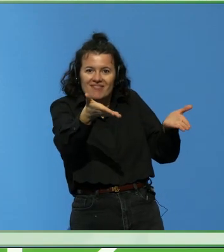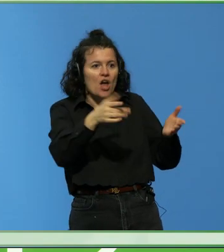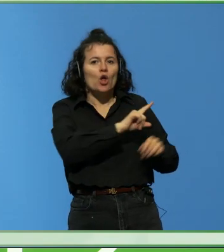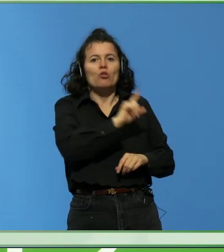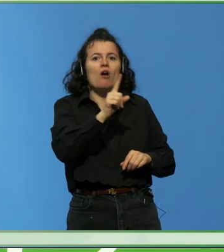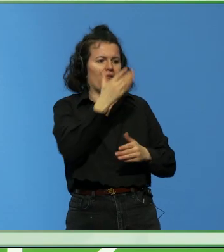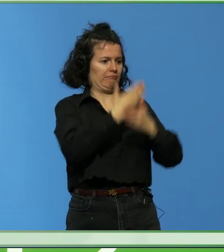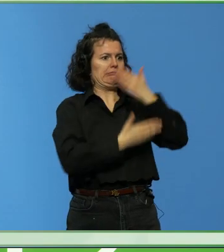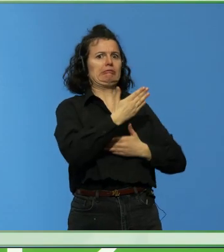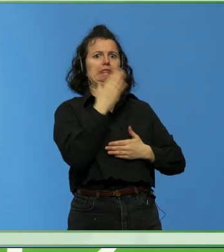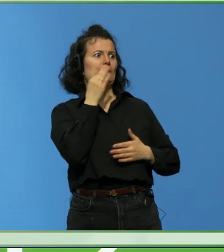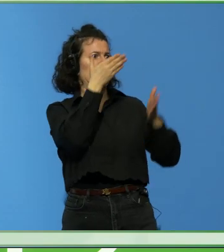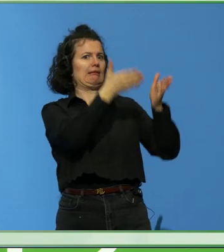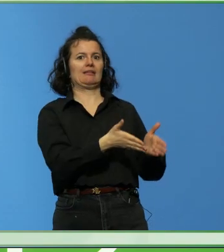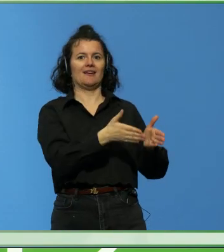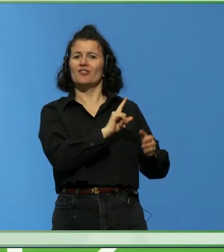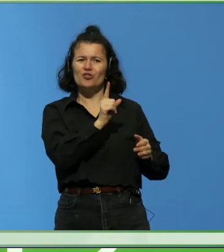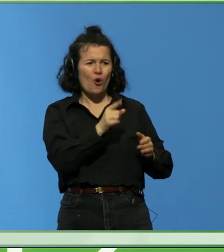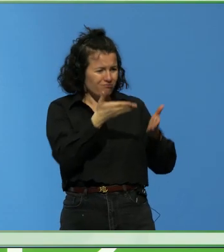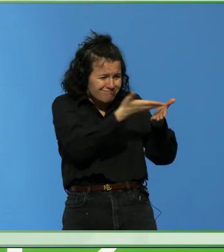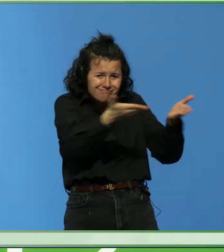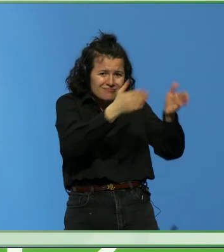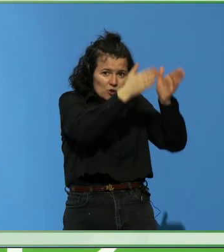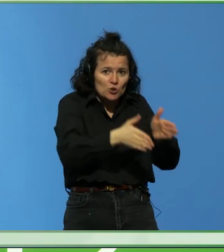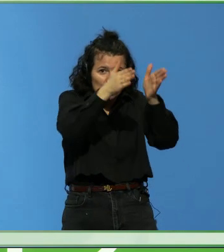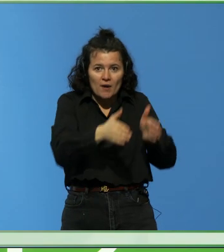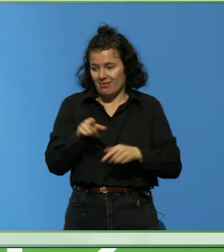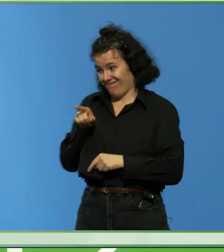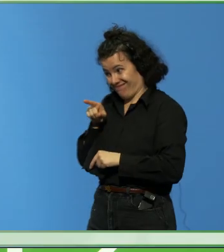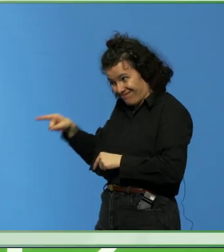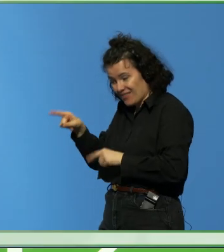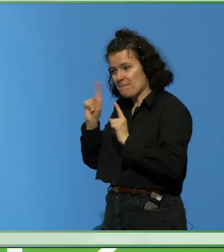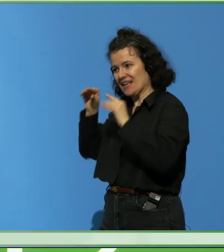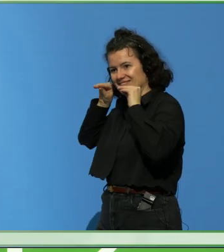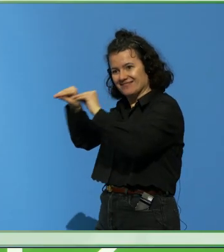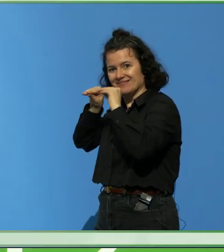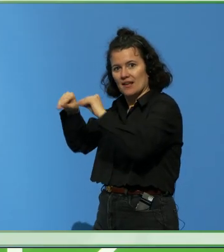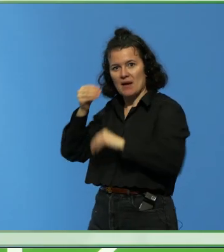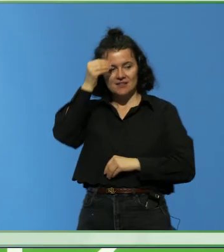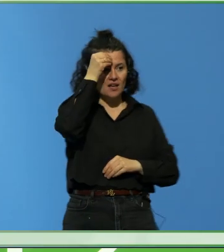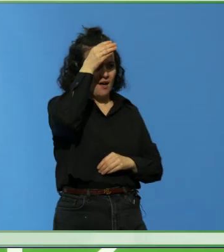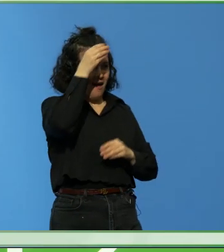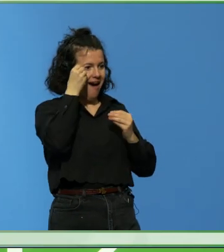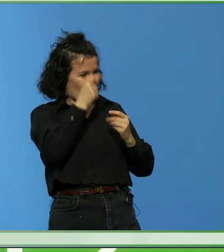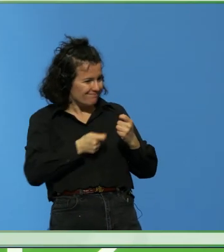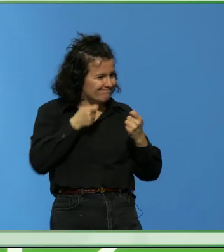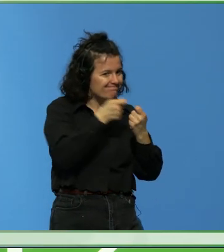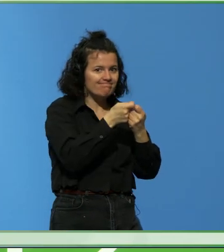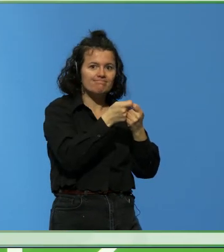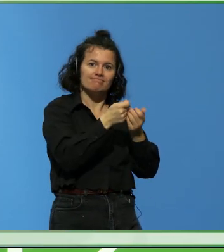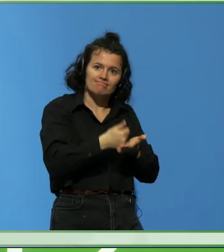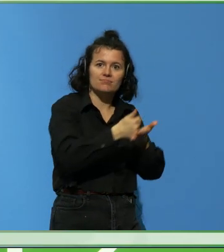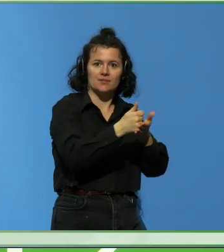they learn how to treat us correctly. And so, to conclude with my own personal